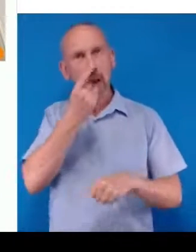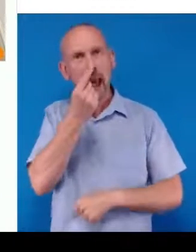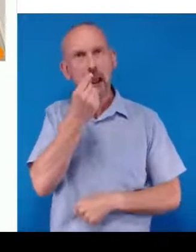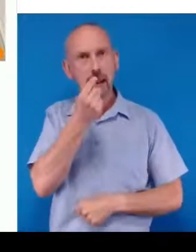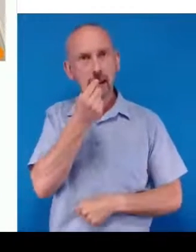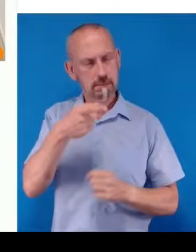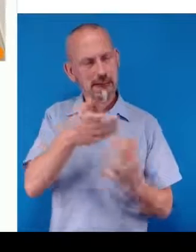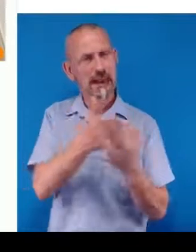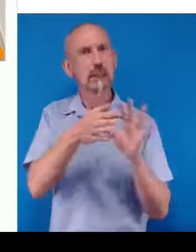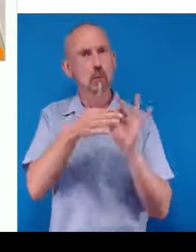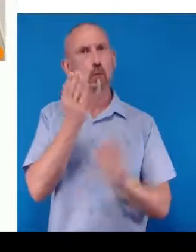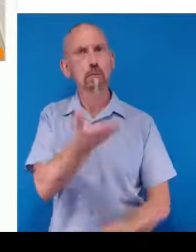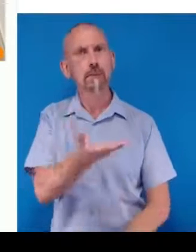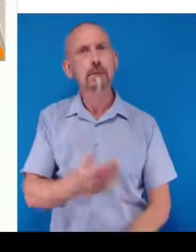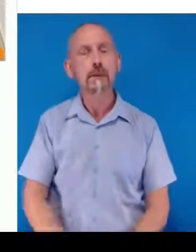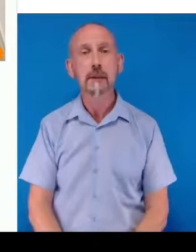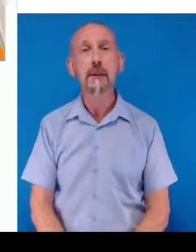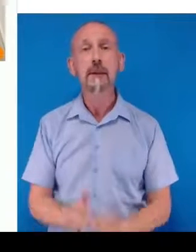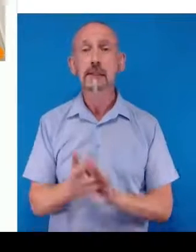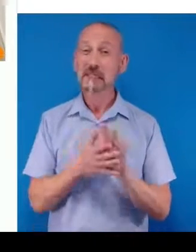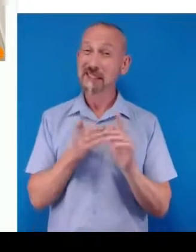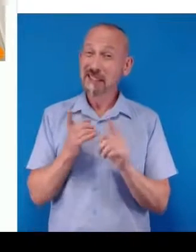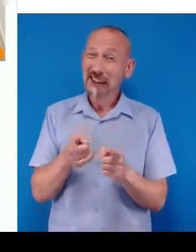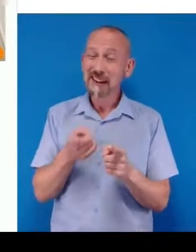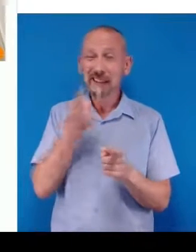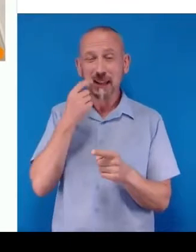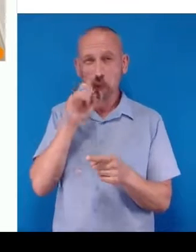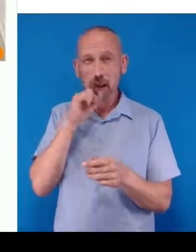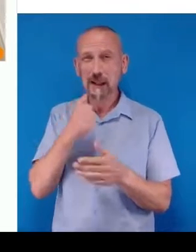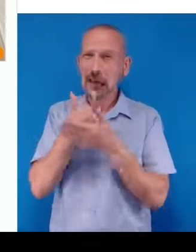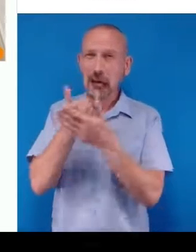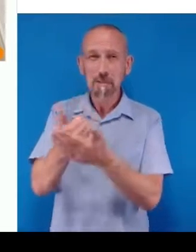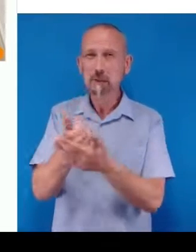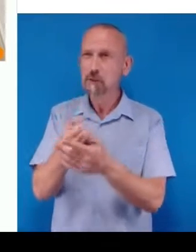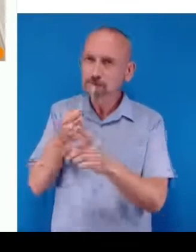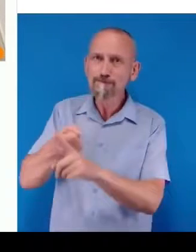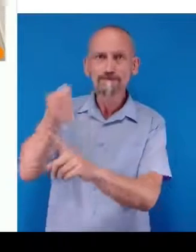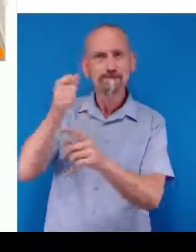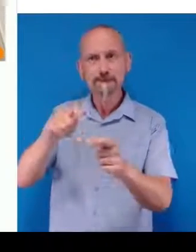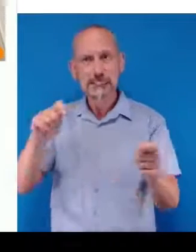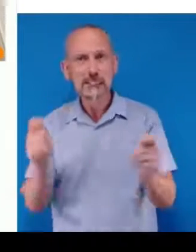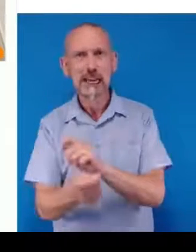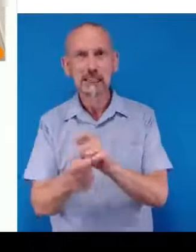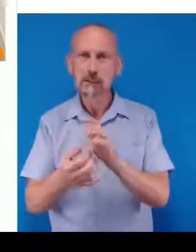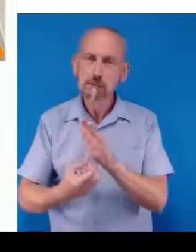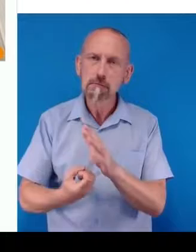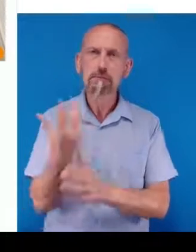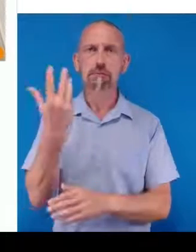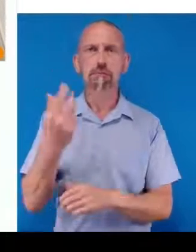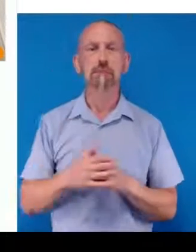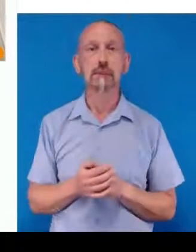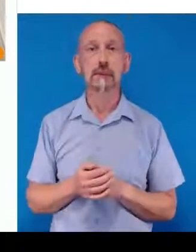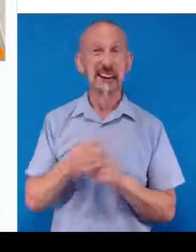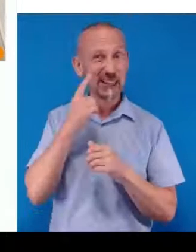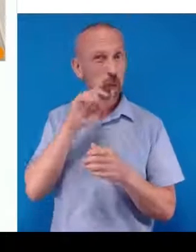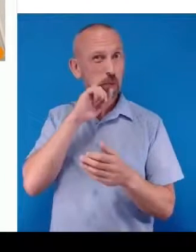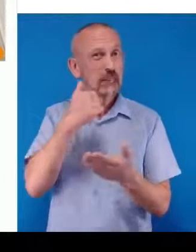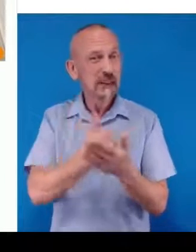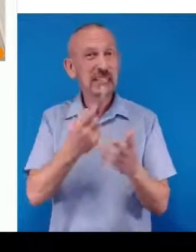make a difference, and it will be great for other platforms to get involved with that too.